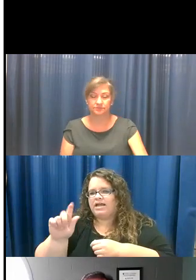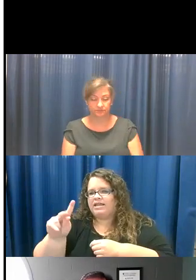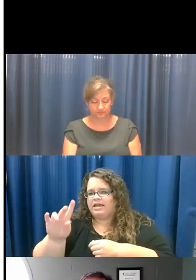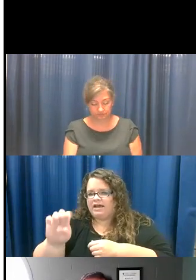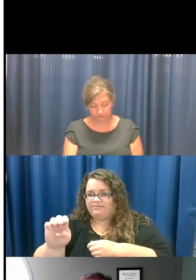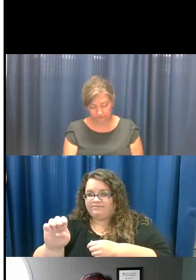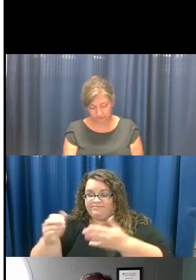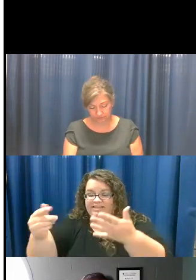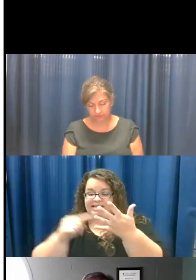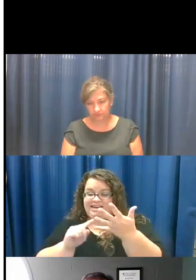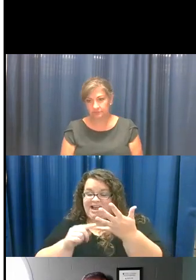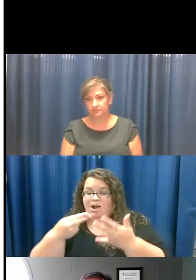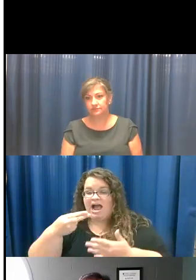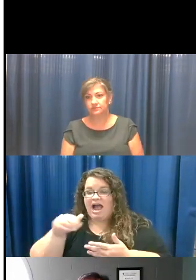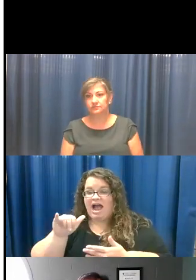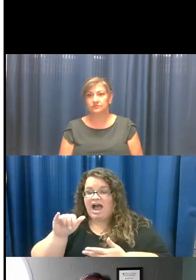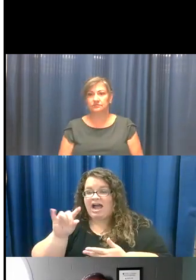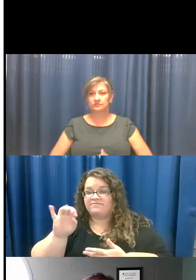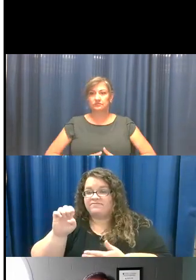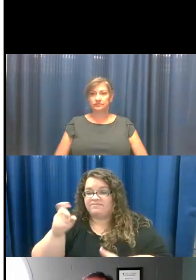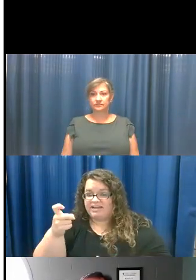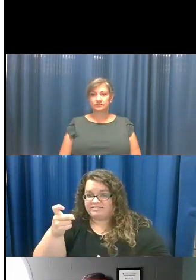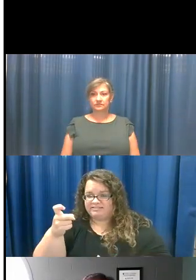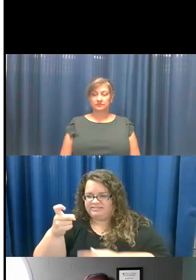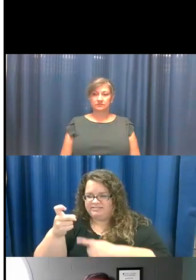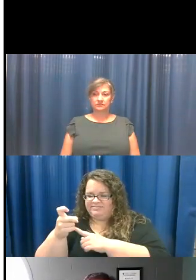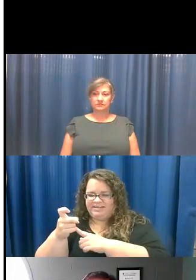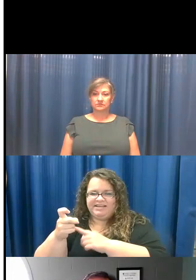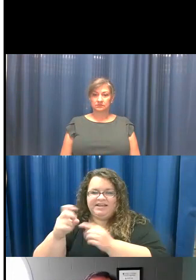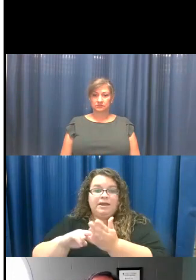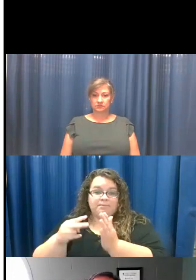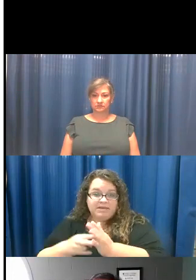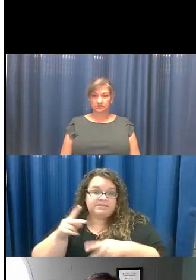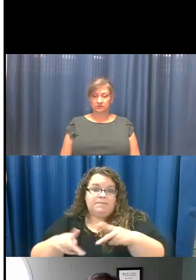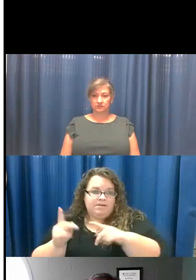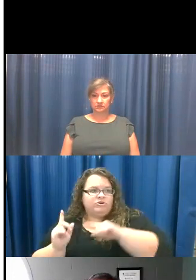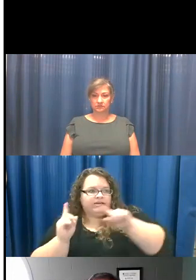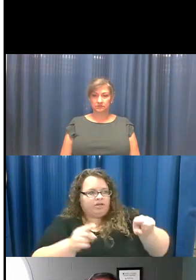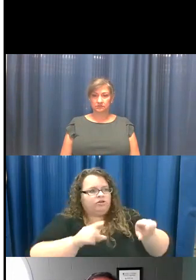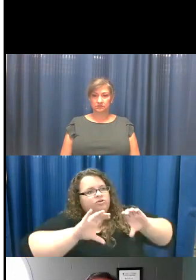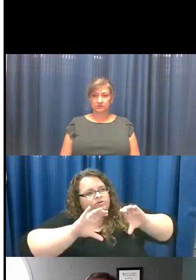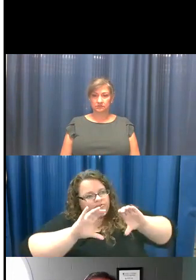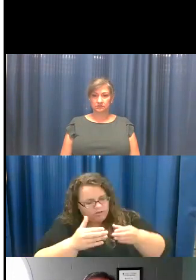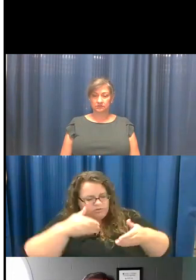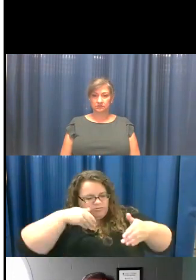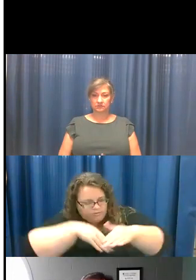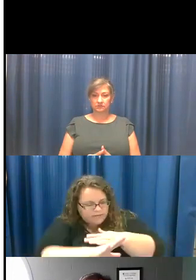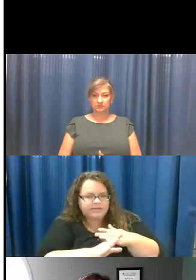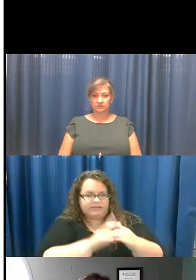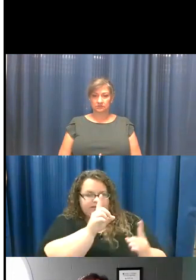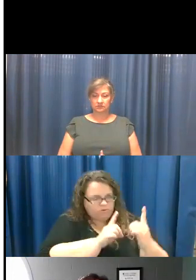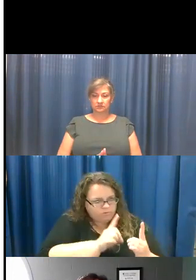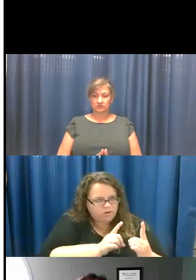technology that allows a classroom to have people who are live in person and online